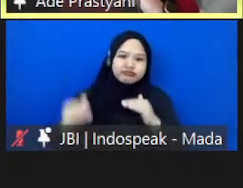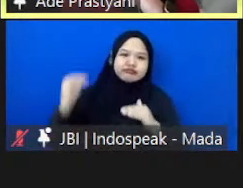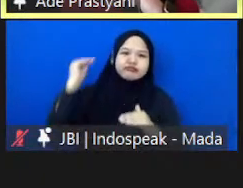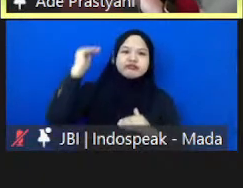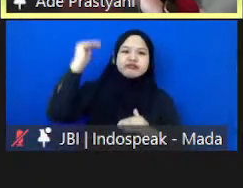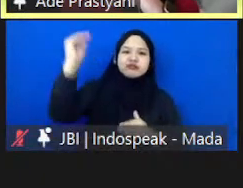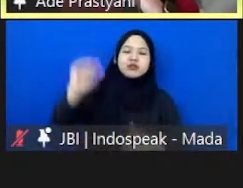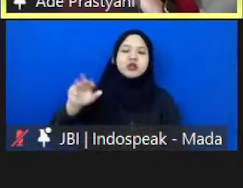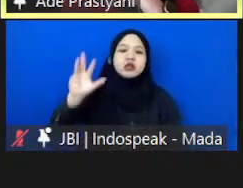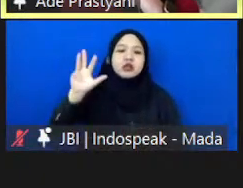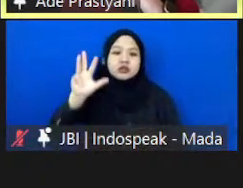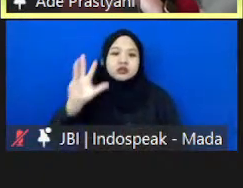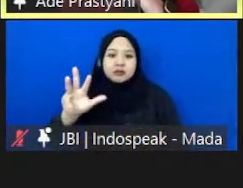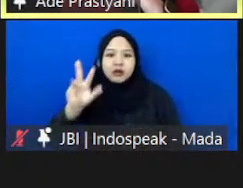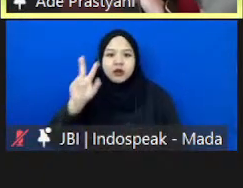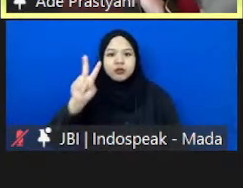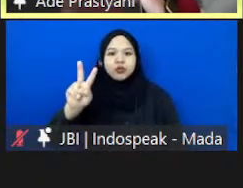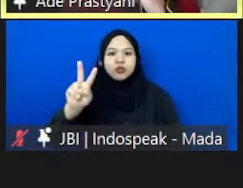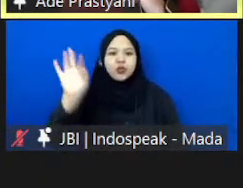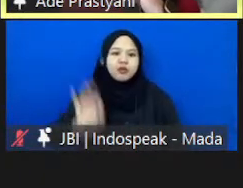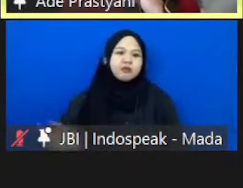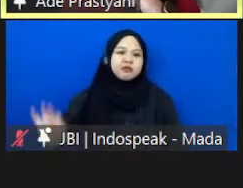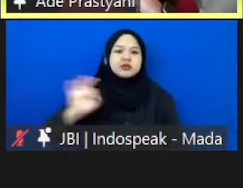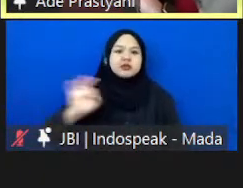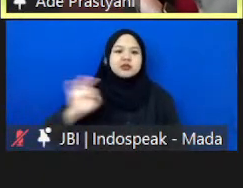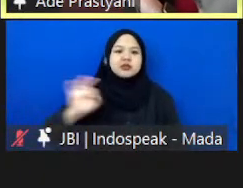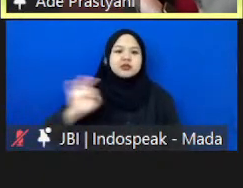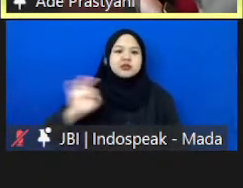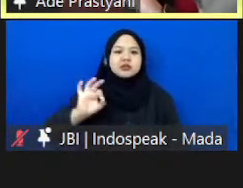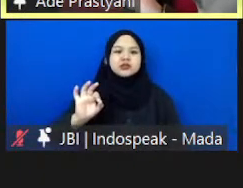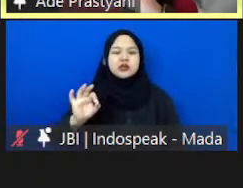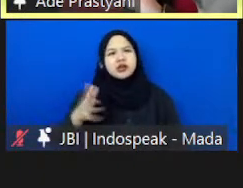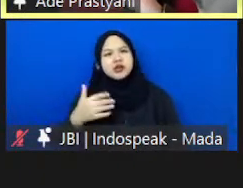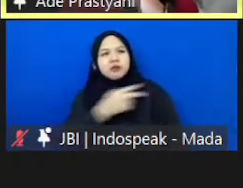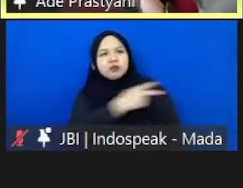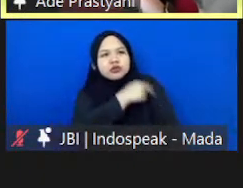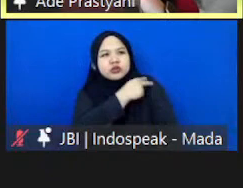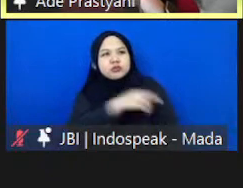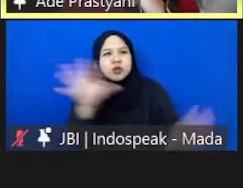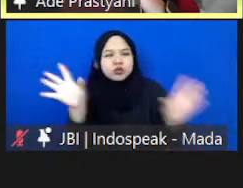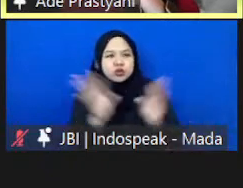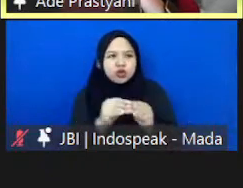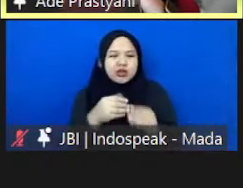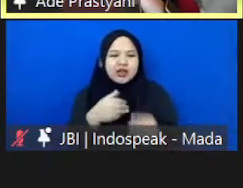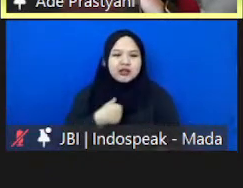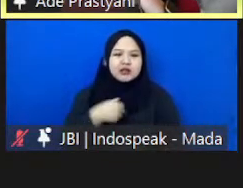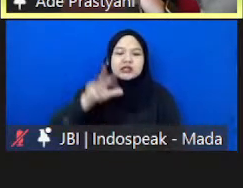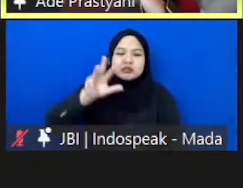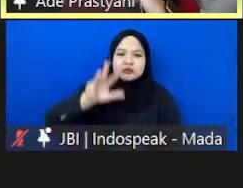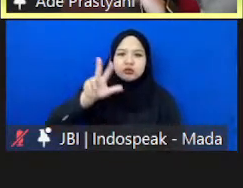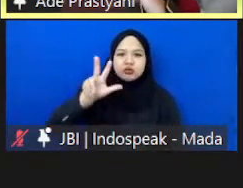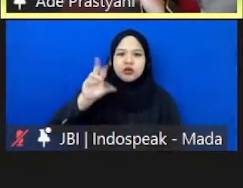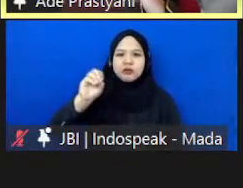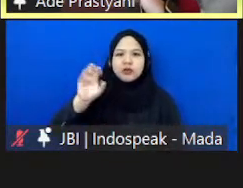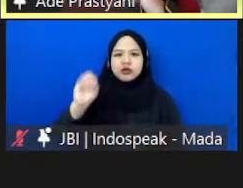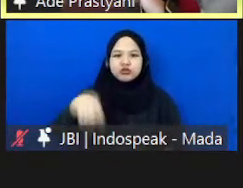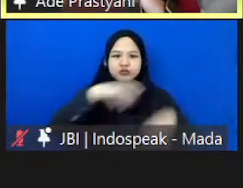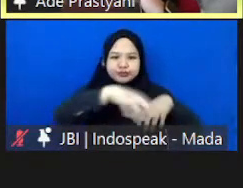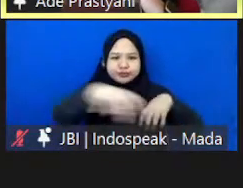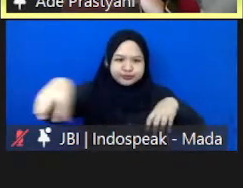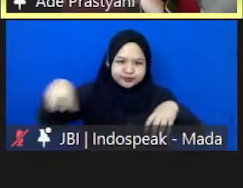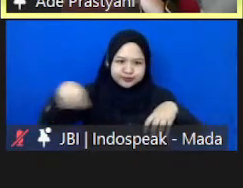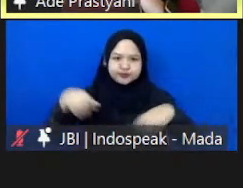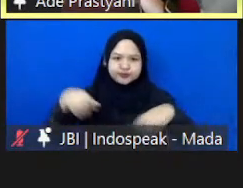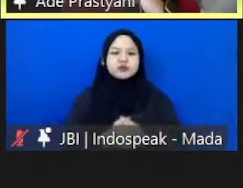92.4% out of 9,800 something-ish Puskesmas. And stratified system of care is now also